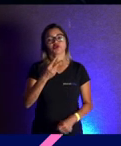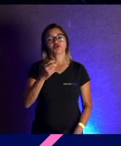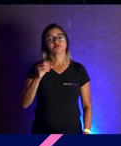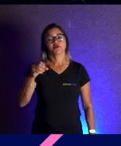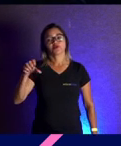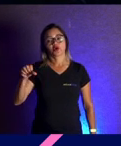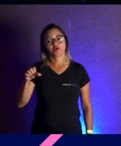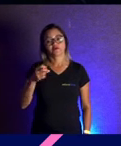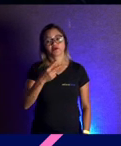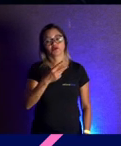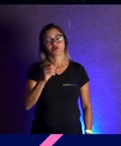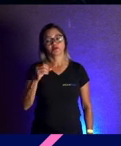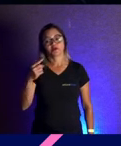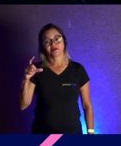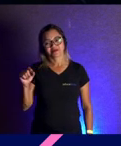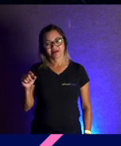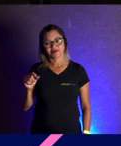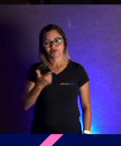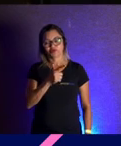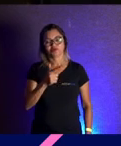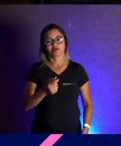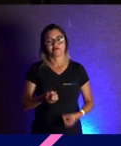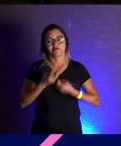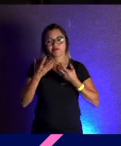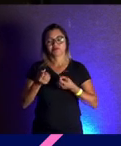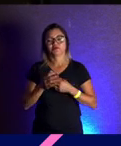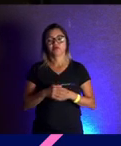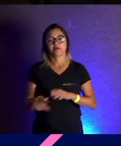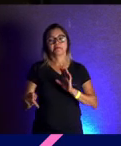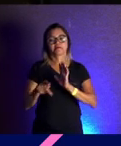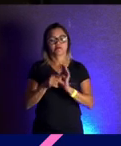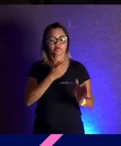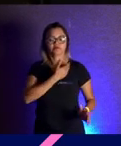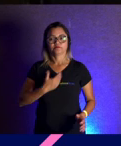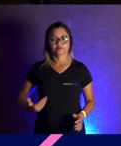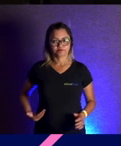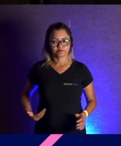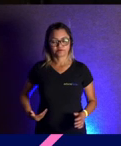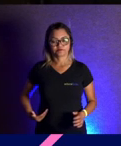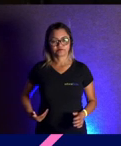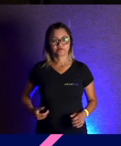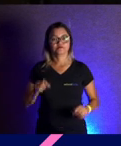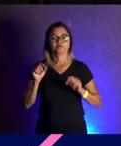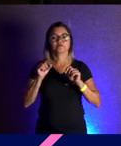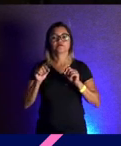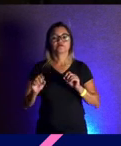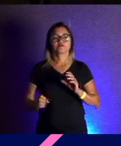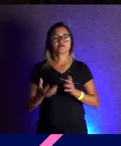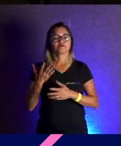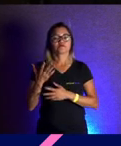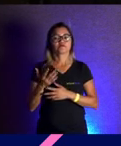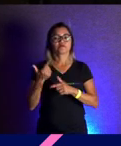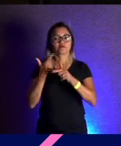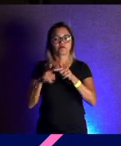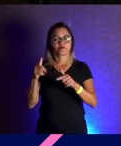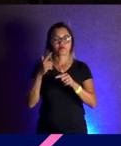This is the federal government on the case of the number of deaths. Okay. So what happened? Well, the problem is